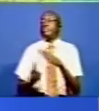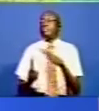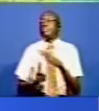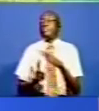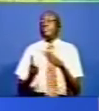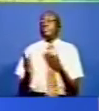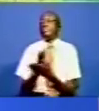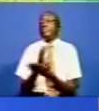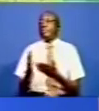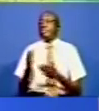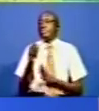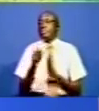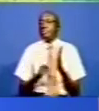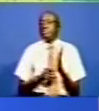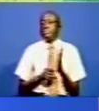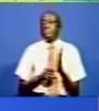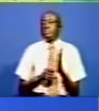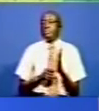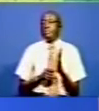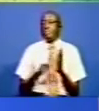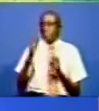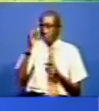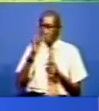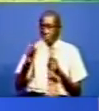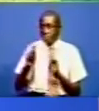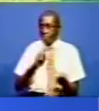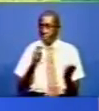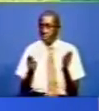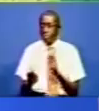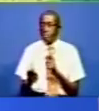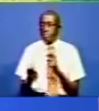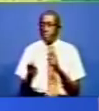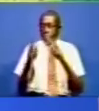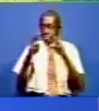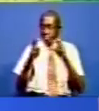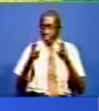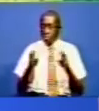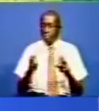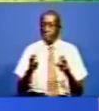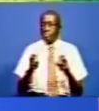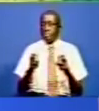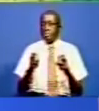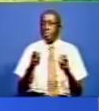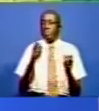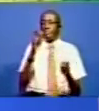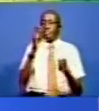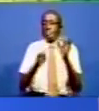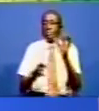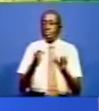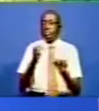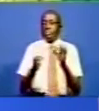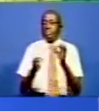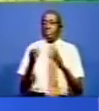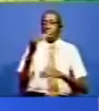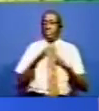and agencies have undertaken policy changes, investigations, and prosecutions of the fraudulent and